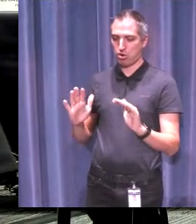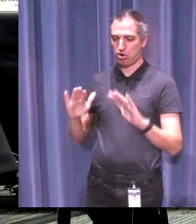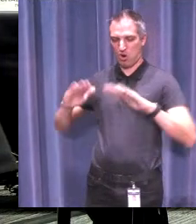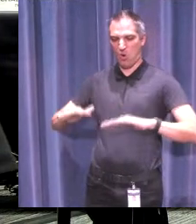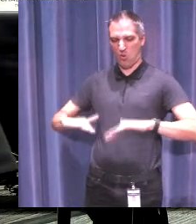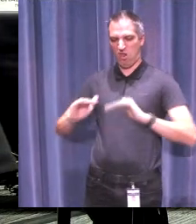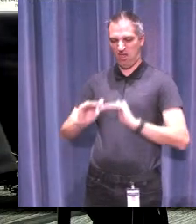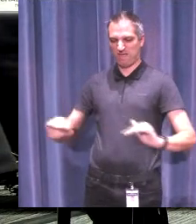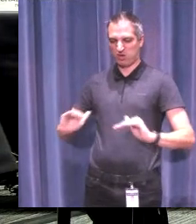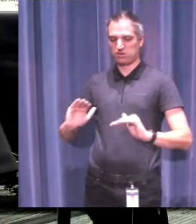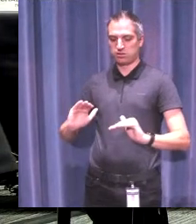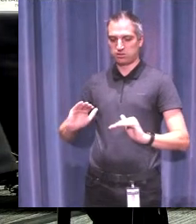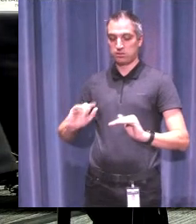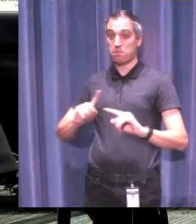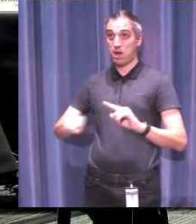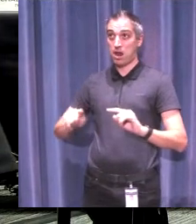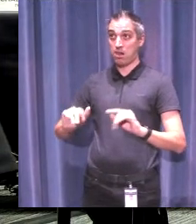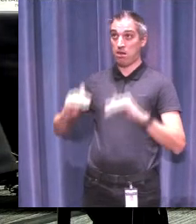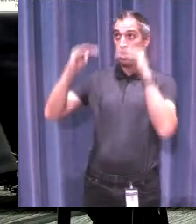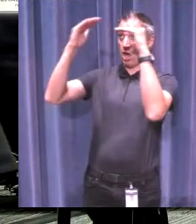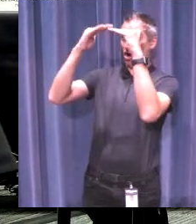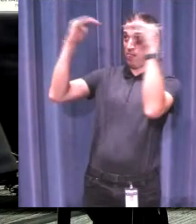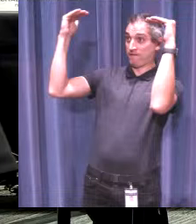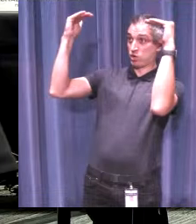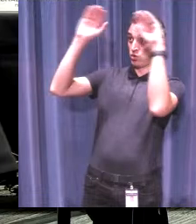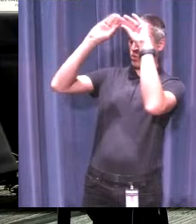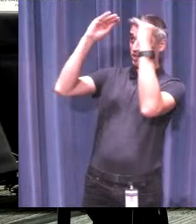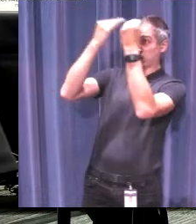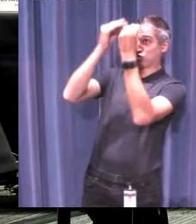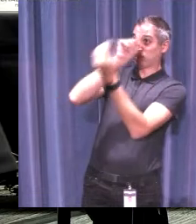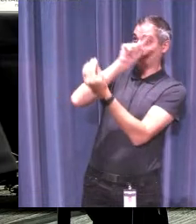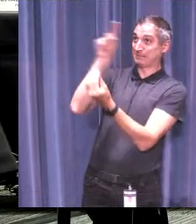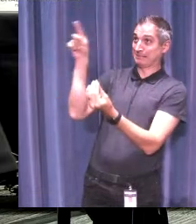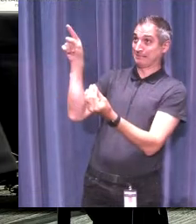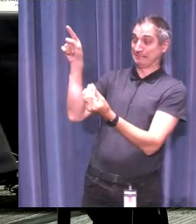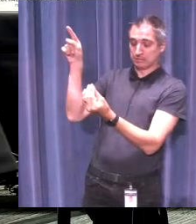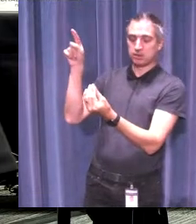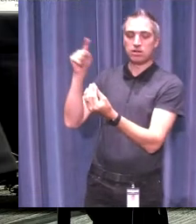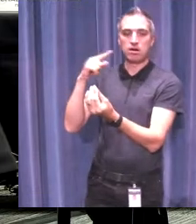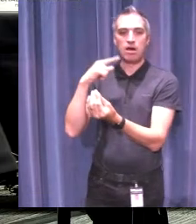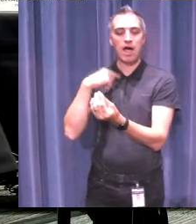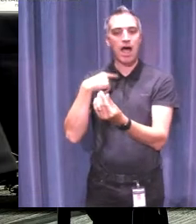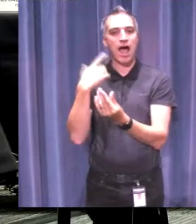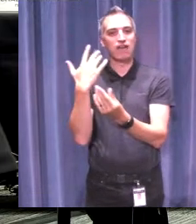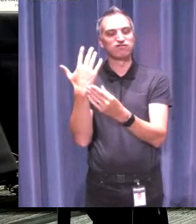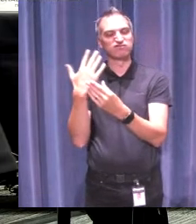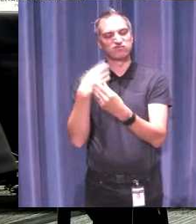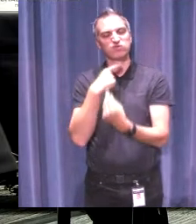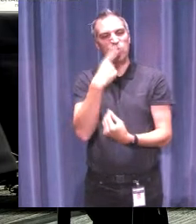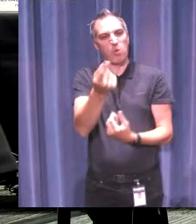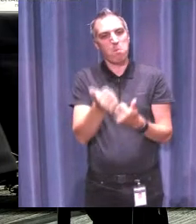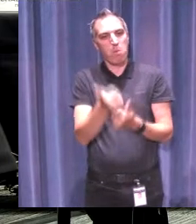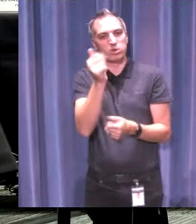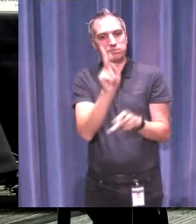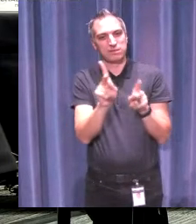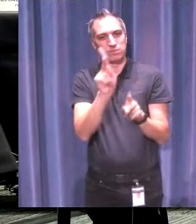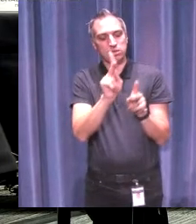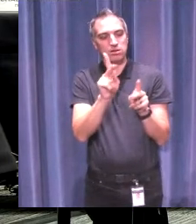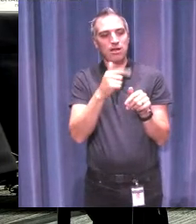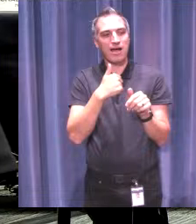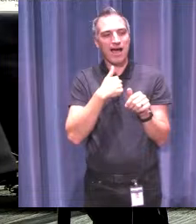controls do we have in the higher levels of the organization. Because I've shared with most people that I have some difference